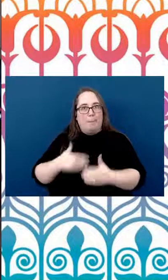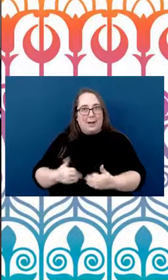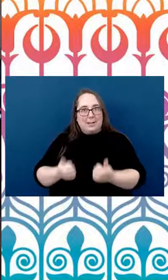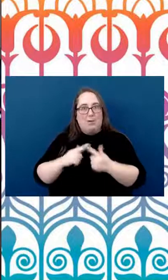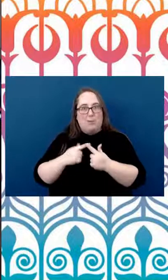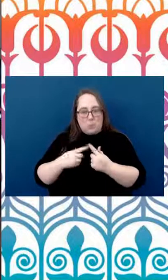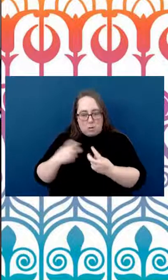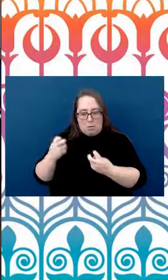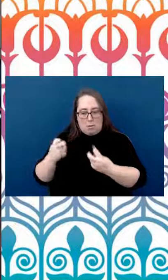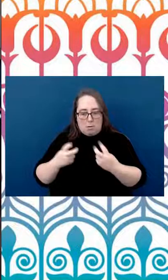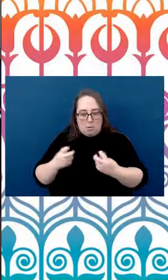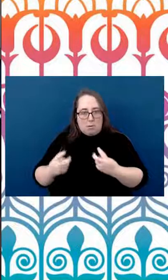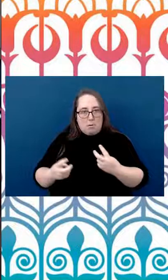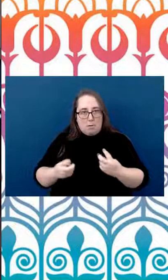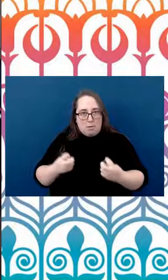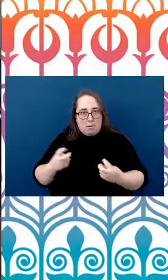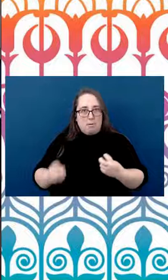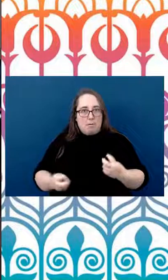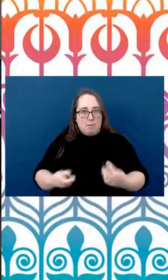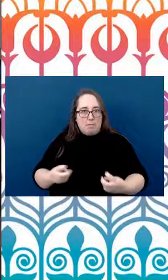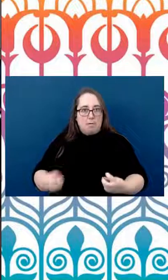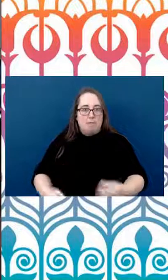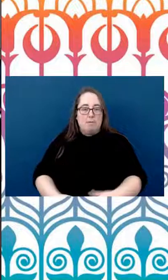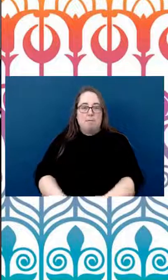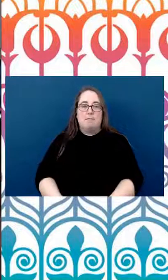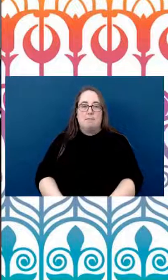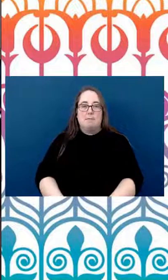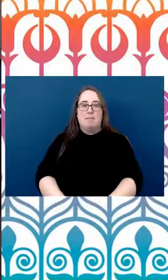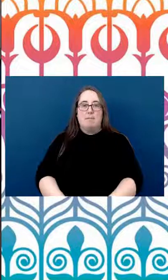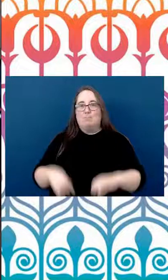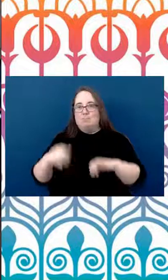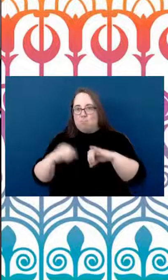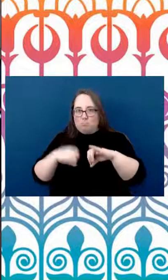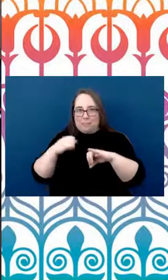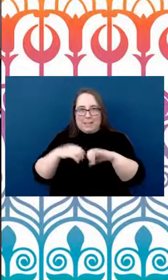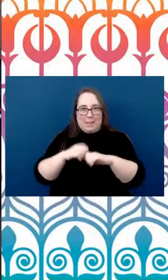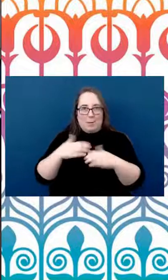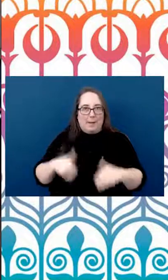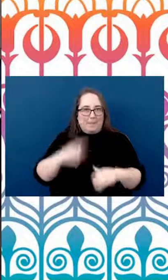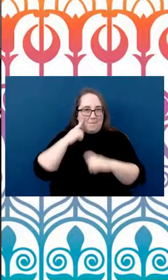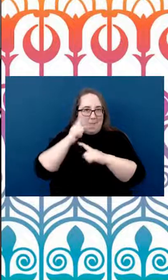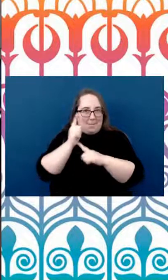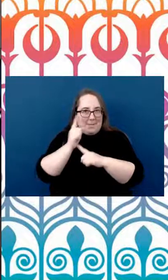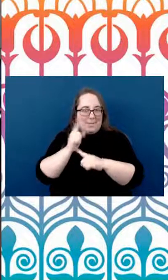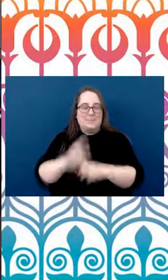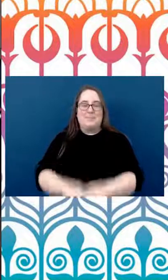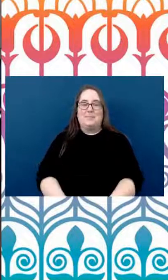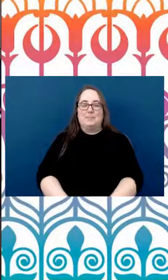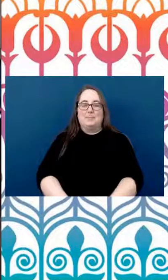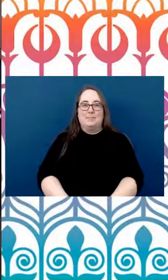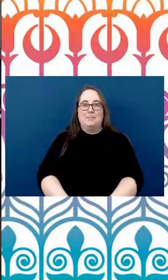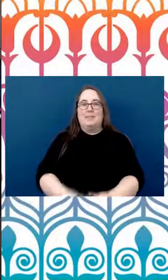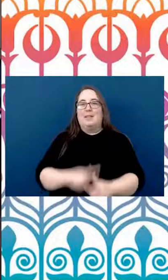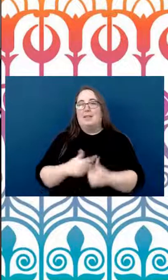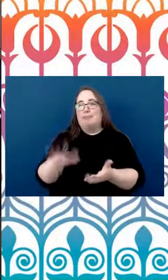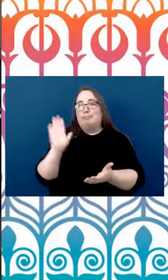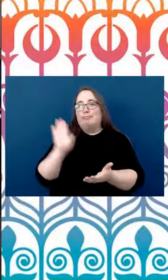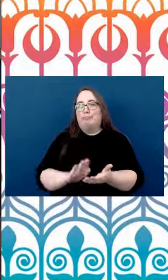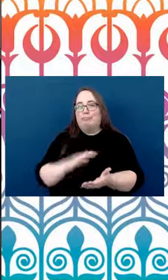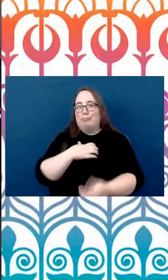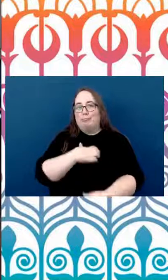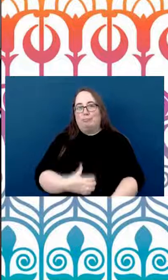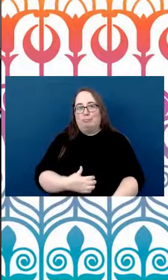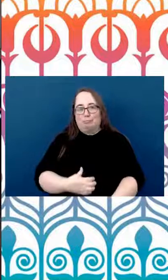it's like, hey, wait a minute, I'm gonna stay here for a minute. This is some good stuff. And you're not as hungry all the